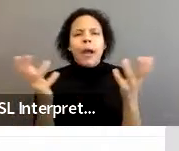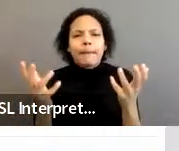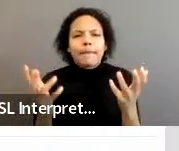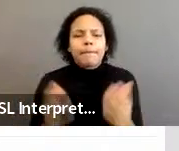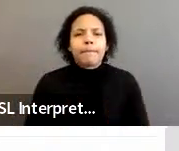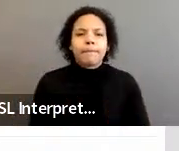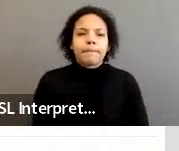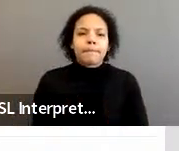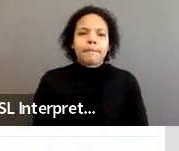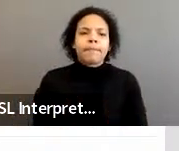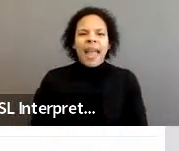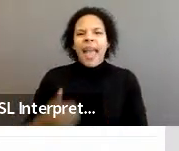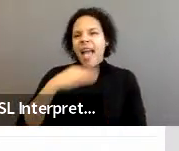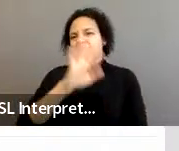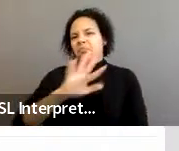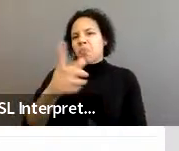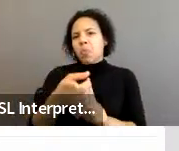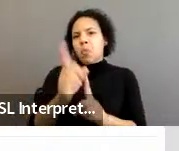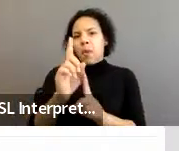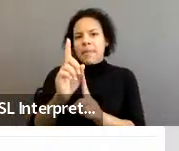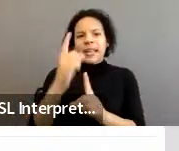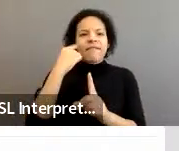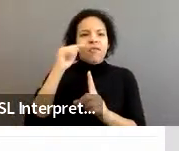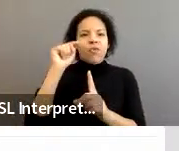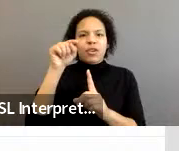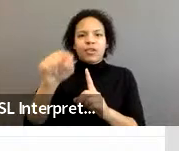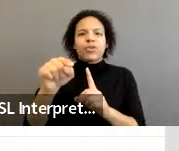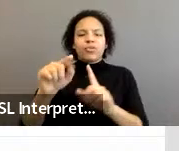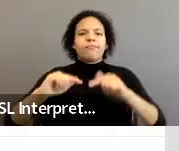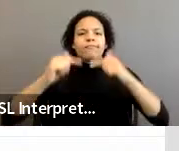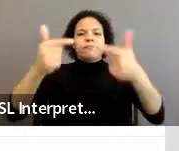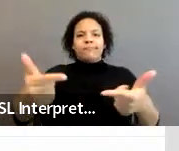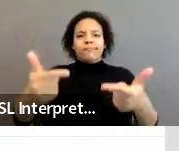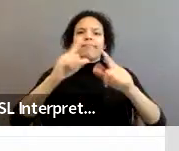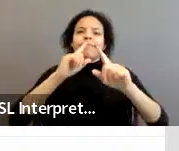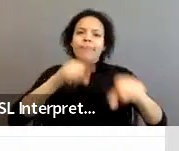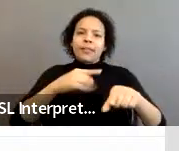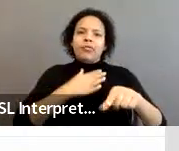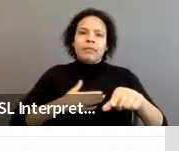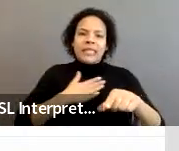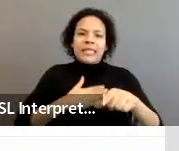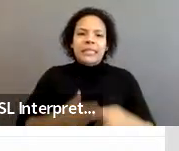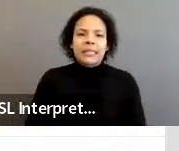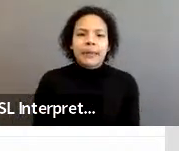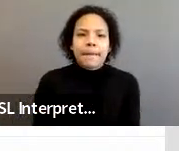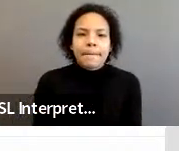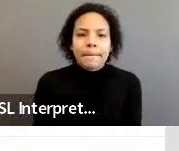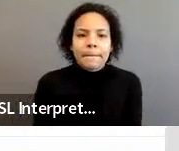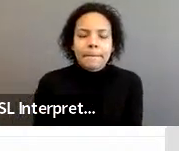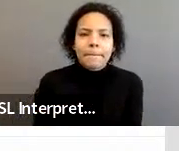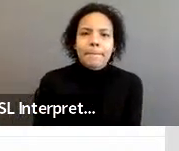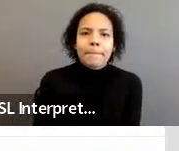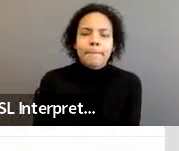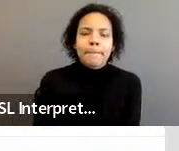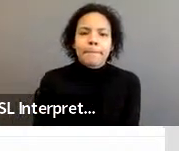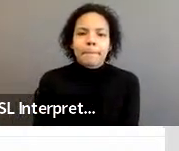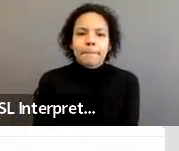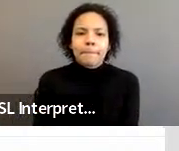So again, you can go to slido.com, or you can use the QR code on your phone.